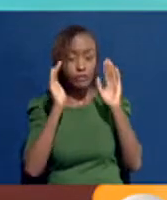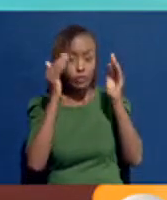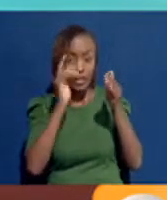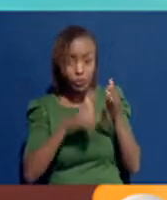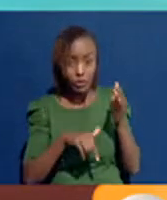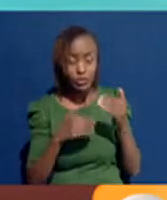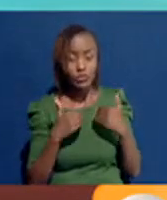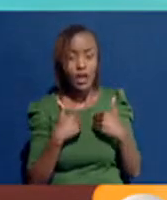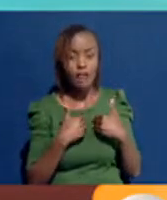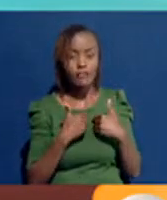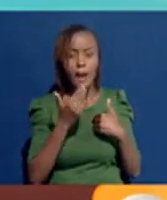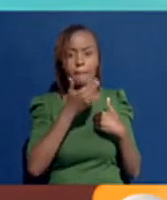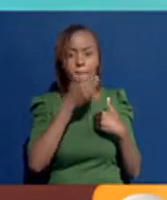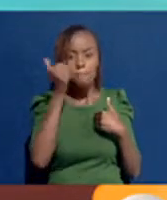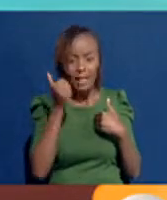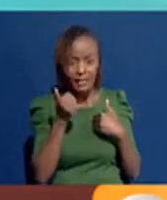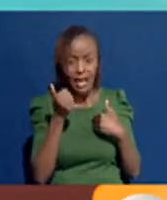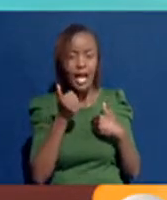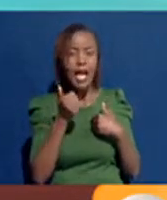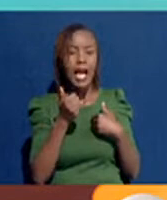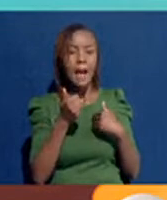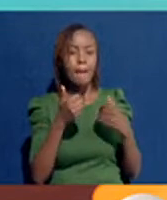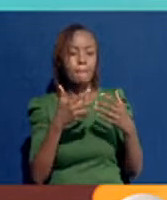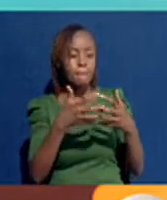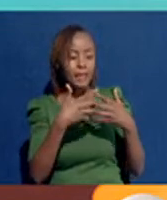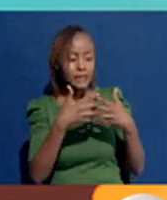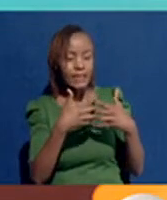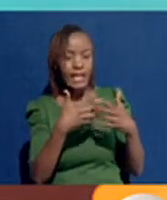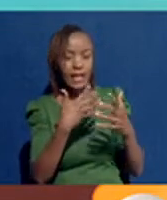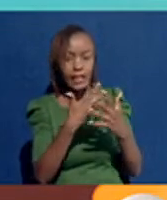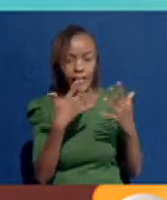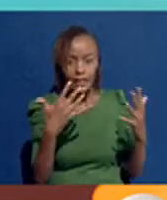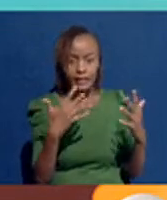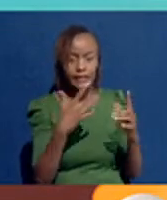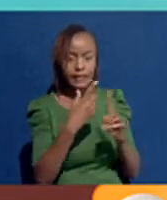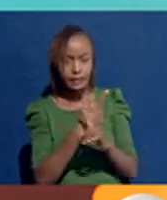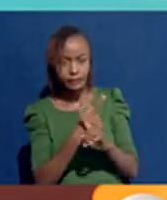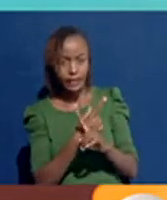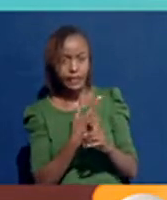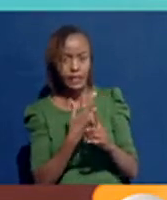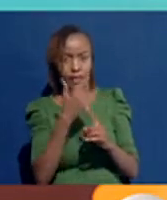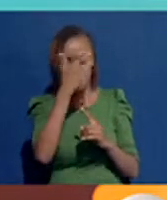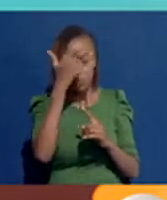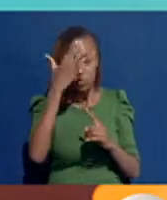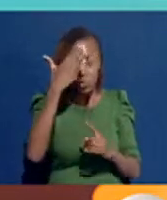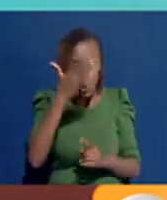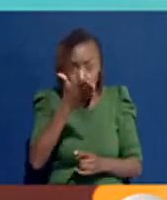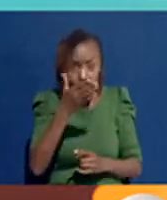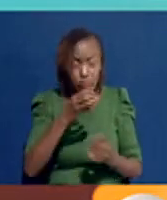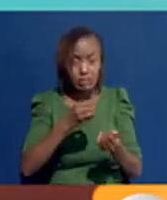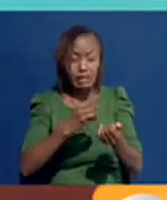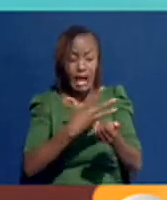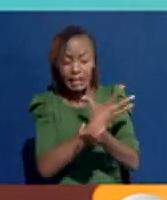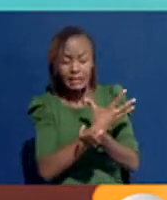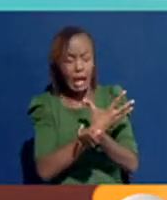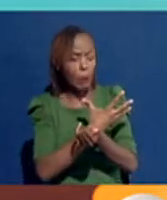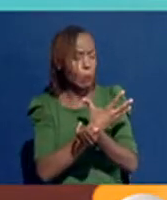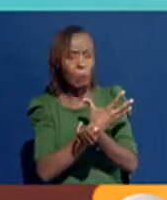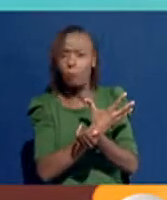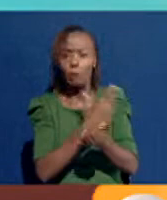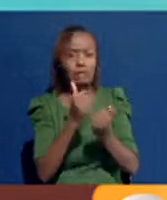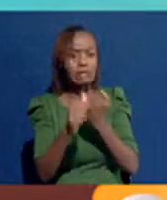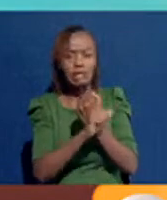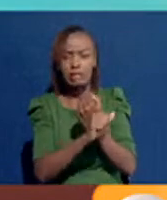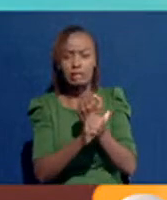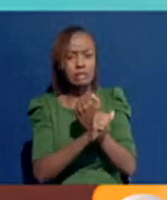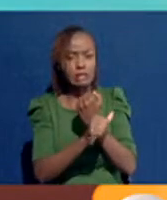latest state-of-the-art equipment, like the PET scan. How do we bring this one so that you know cancer is a killer disease in this country? So we are bringing